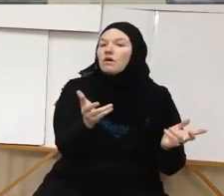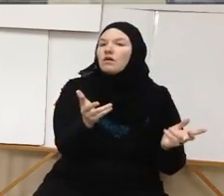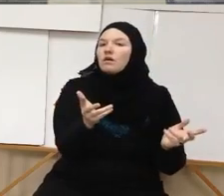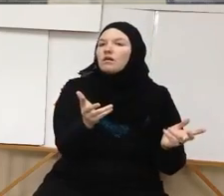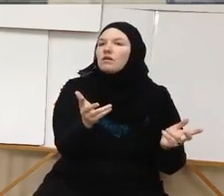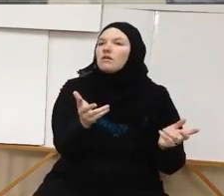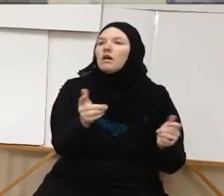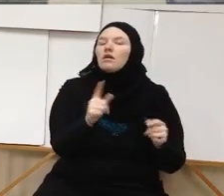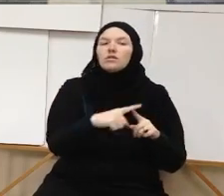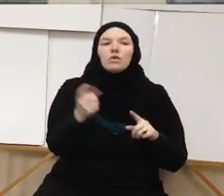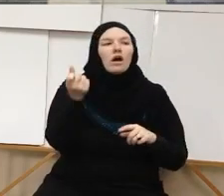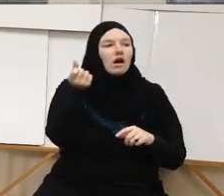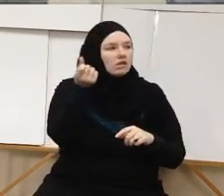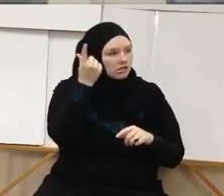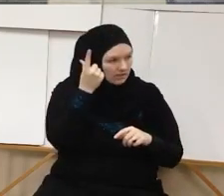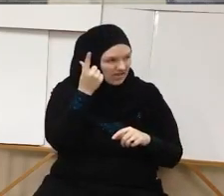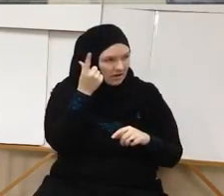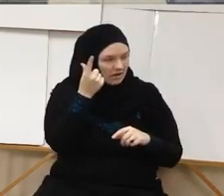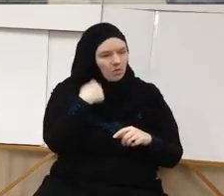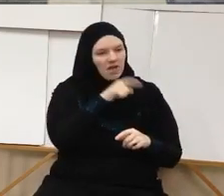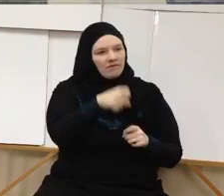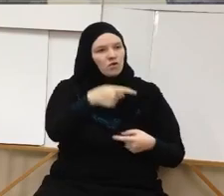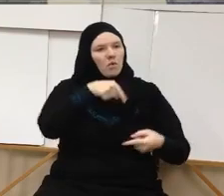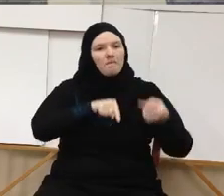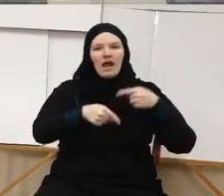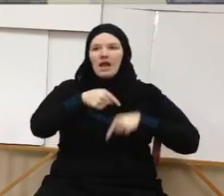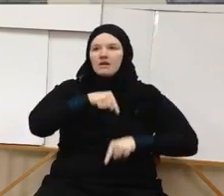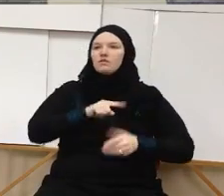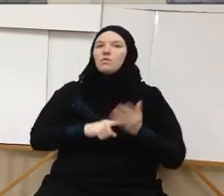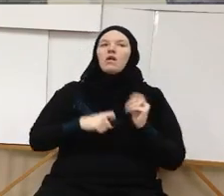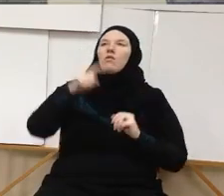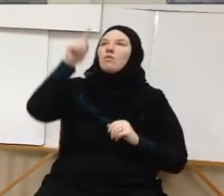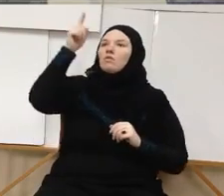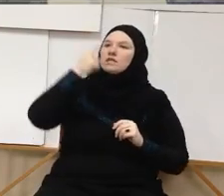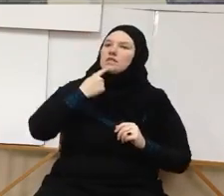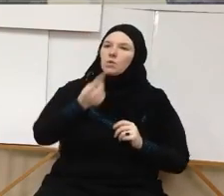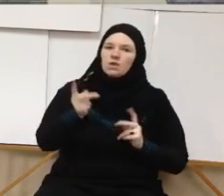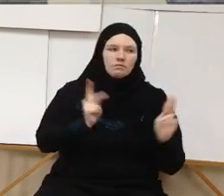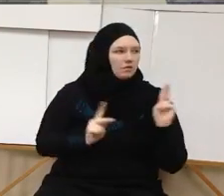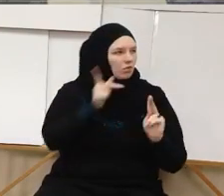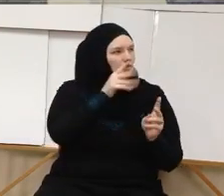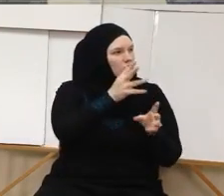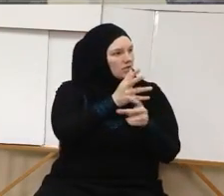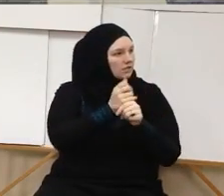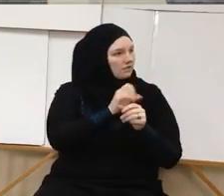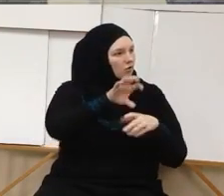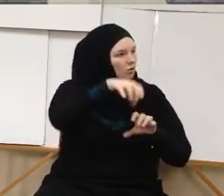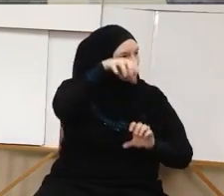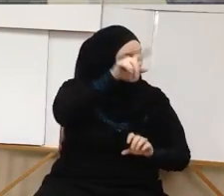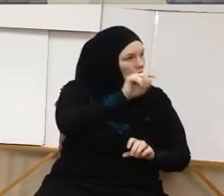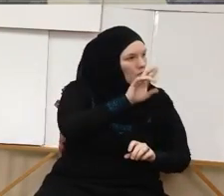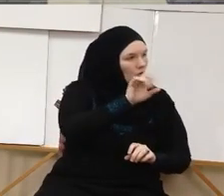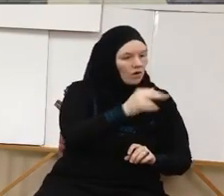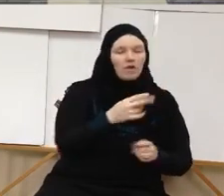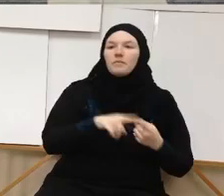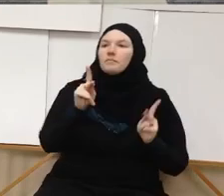to understand this, we have to go back to what Allah said to the people who received the Torah, to the people